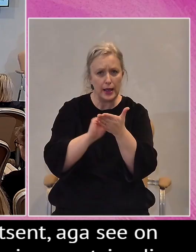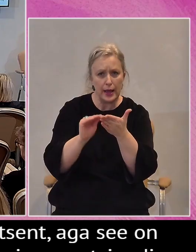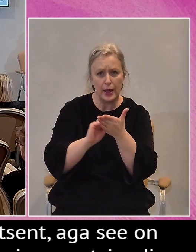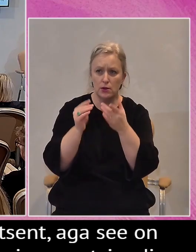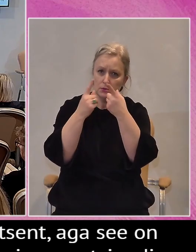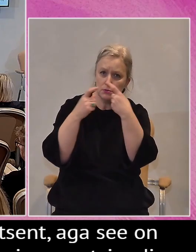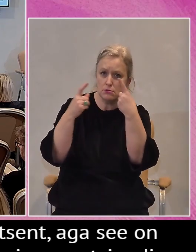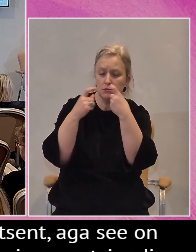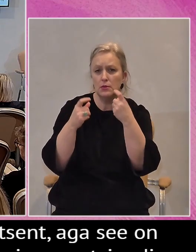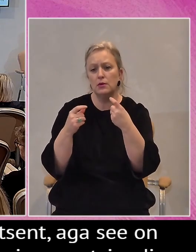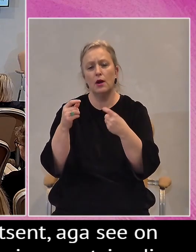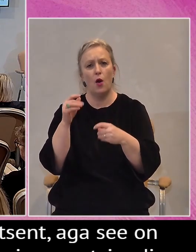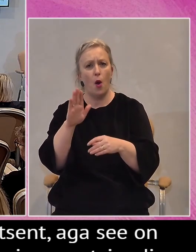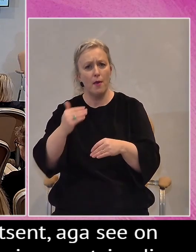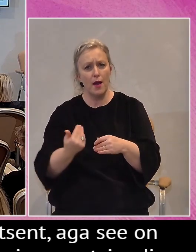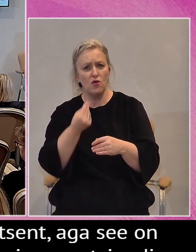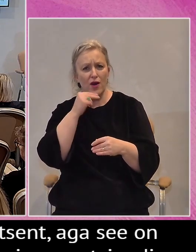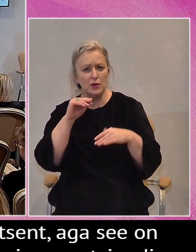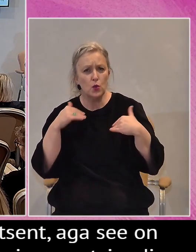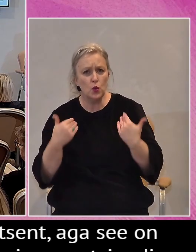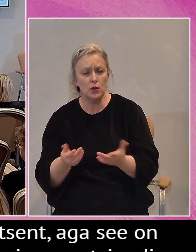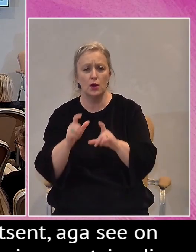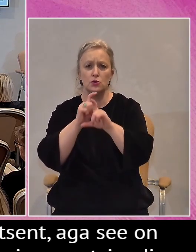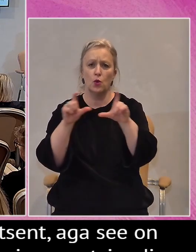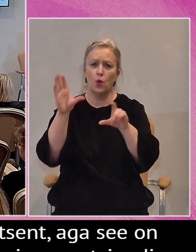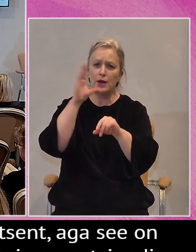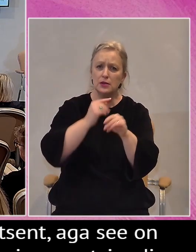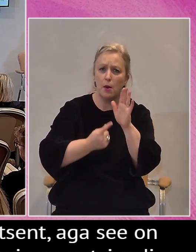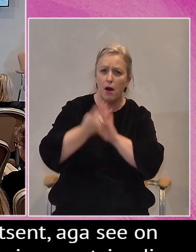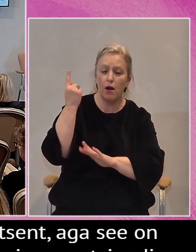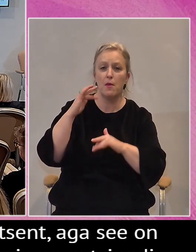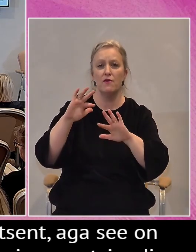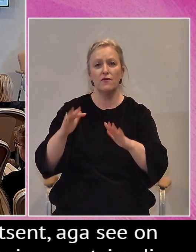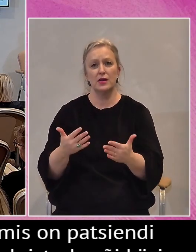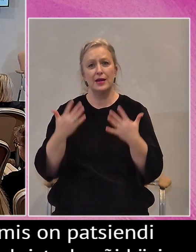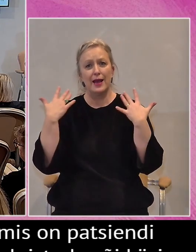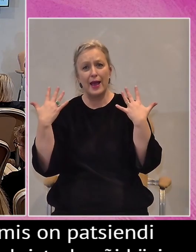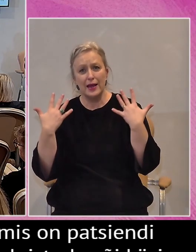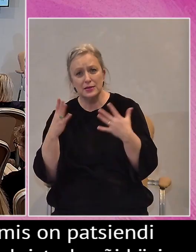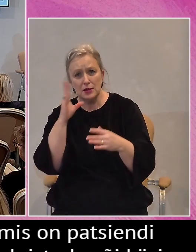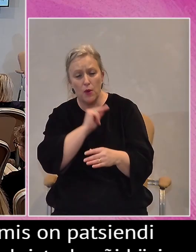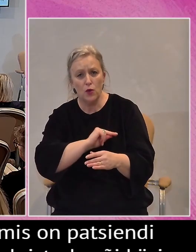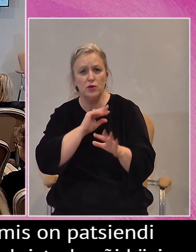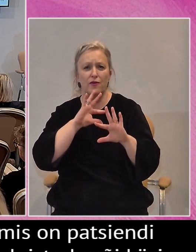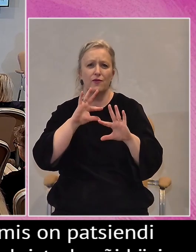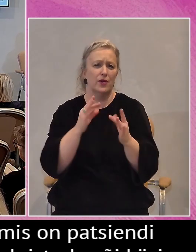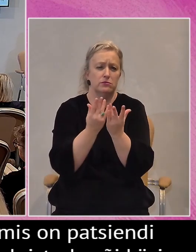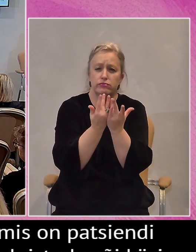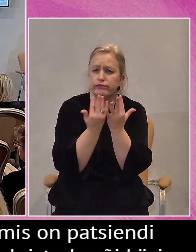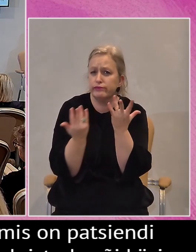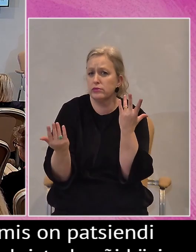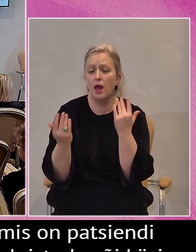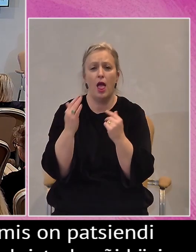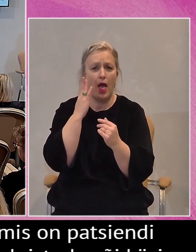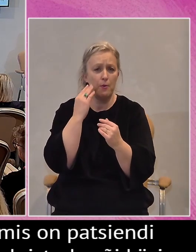what helps here is the patient describing their life with the drug, with the treatment, whether they're able to sit up in school, whether